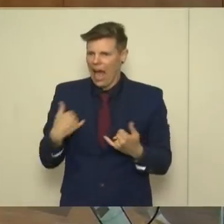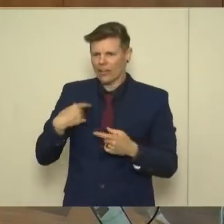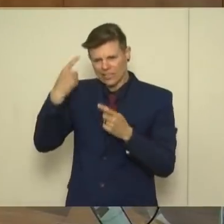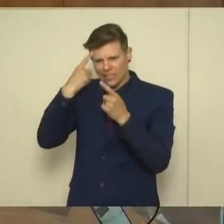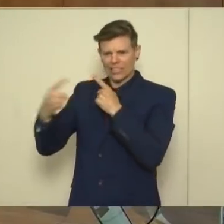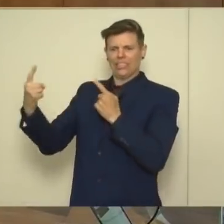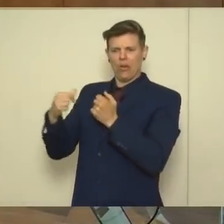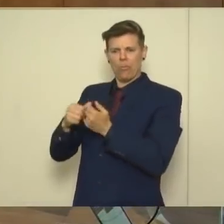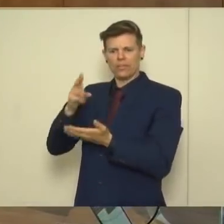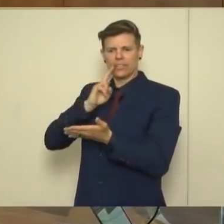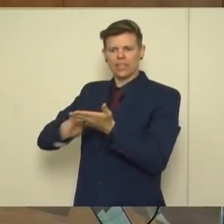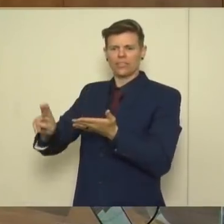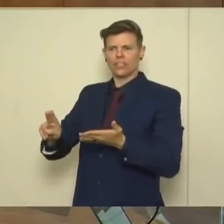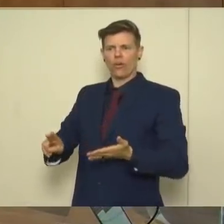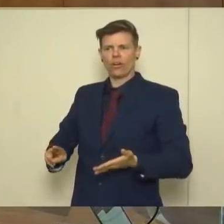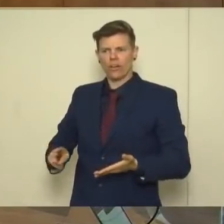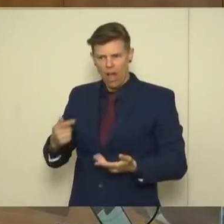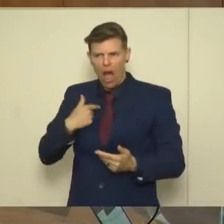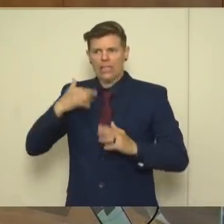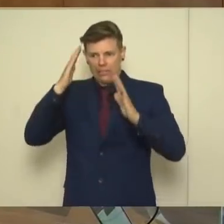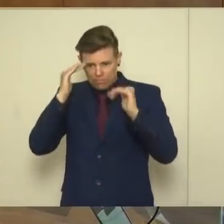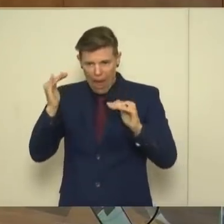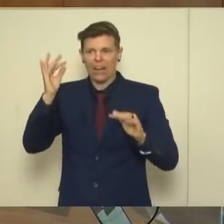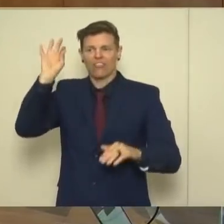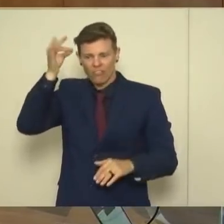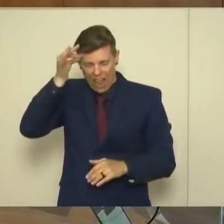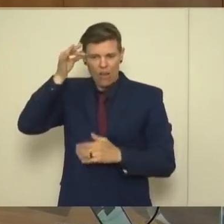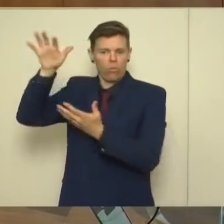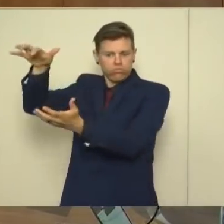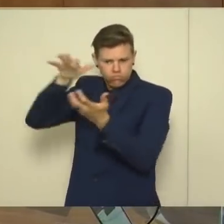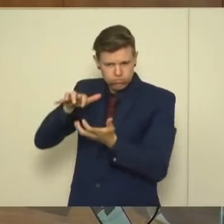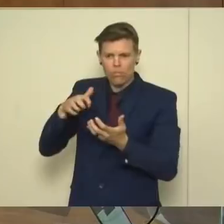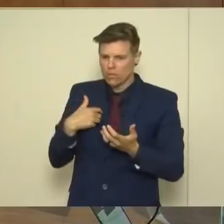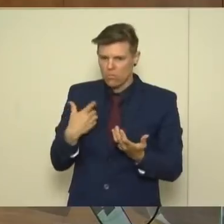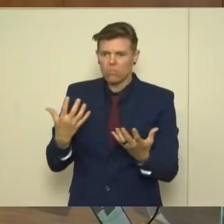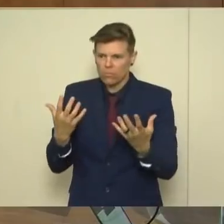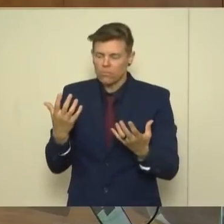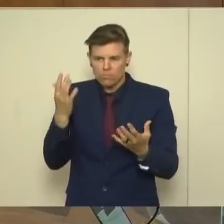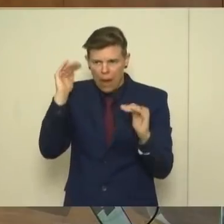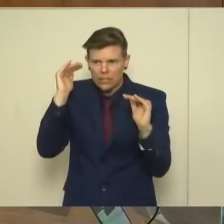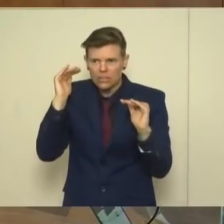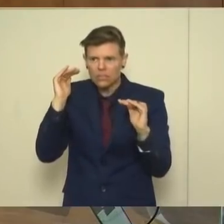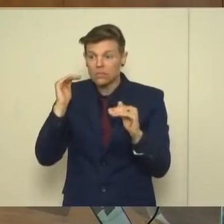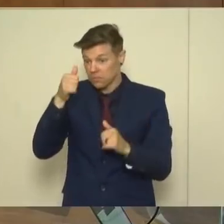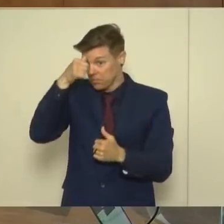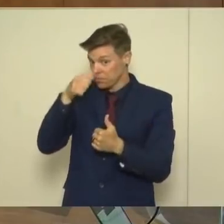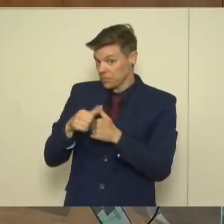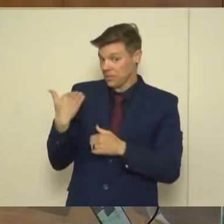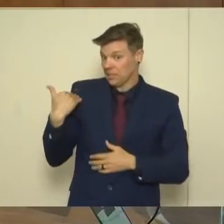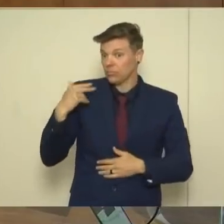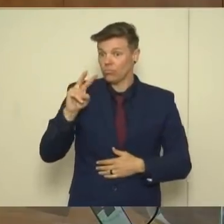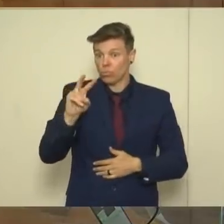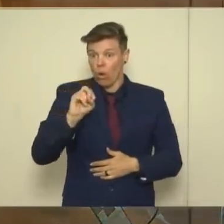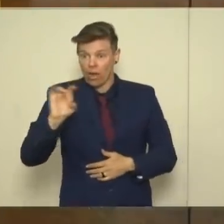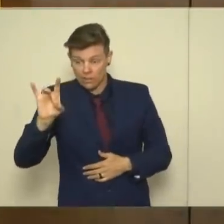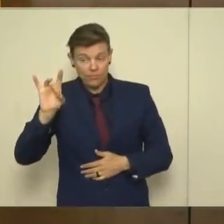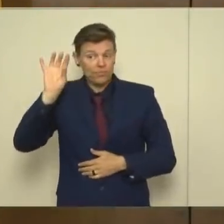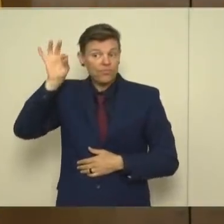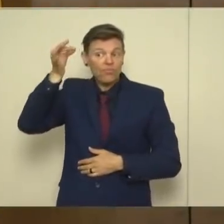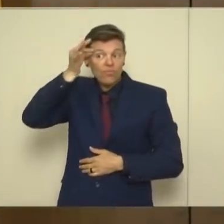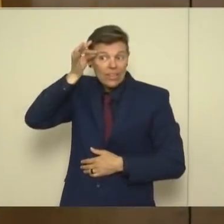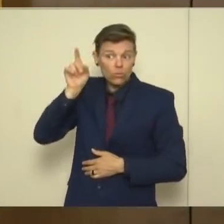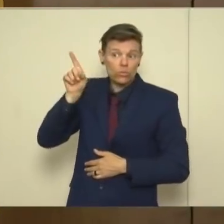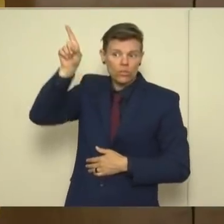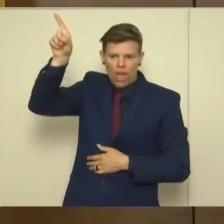don't disagree. And right after the 2008 recession, in fact, Congress did get to a 12% match